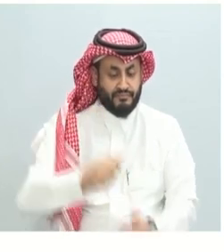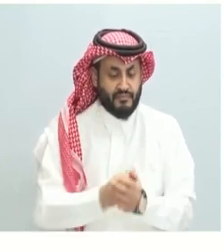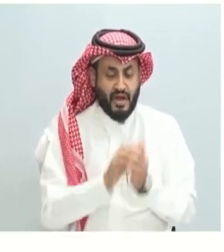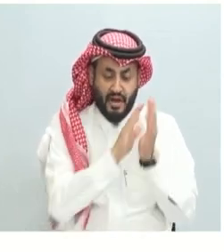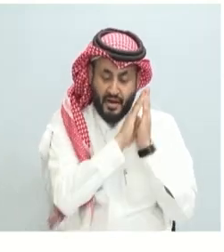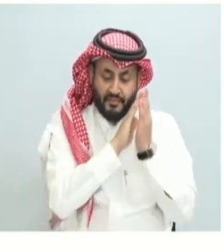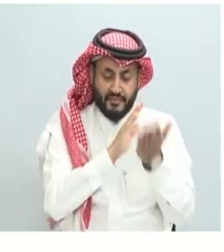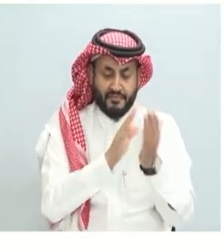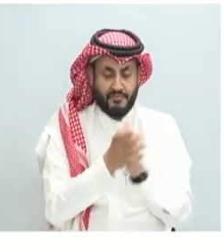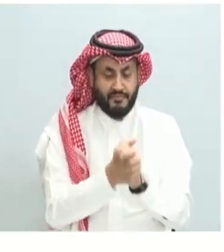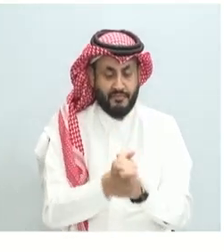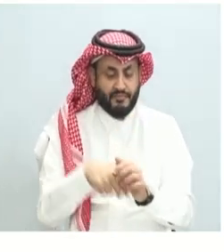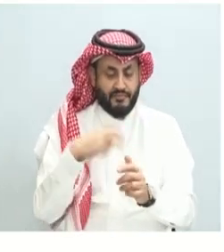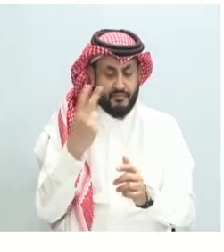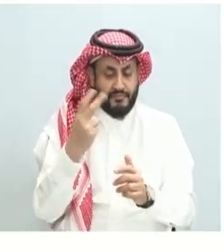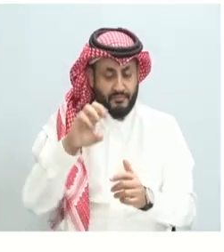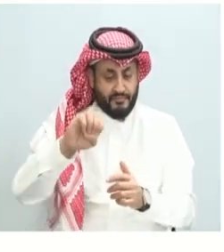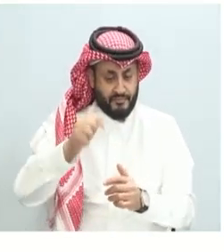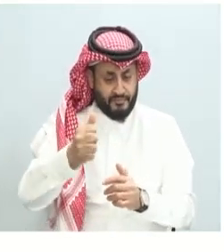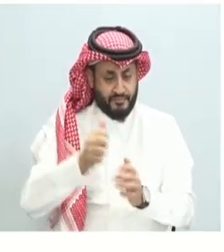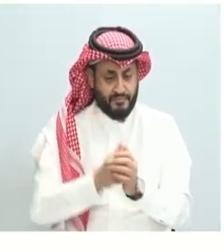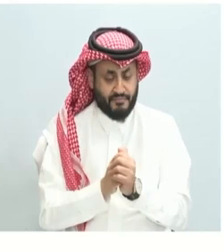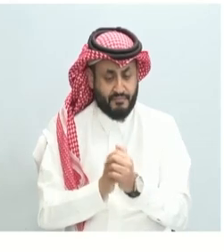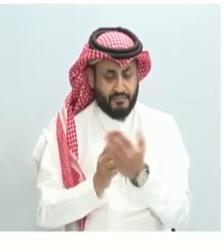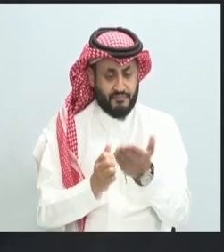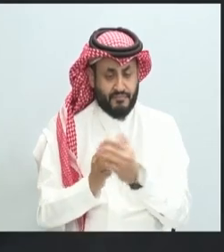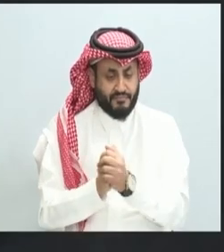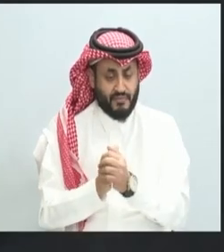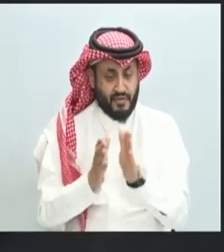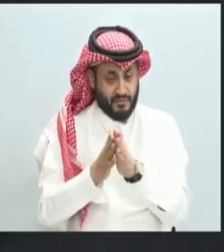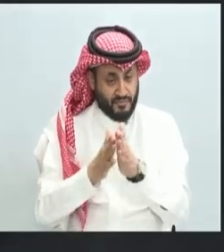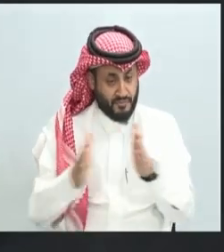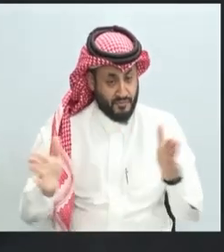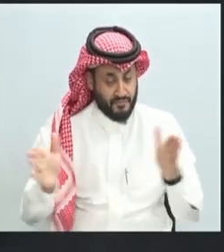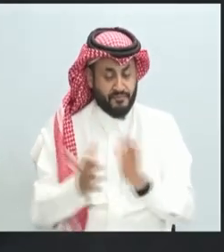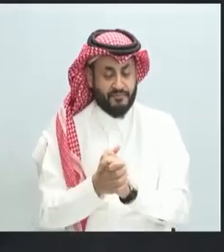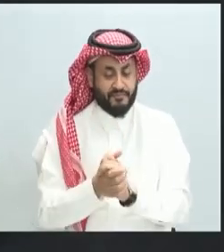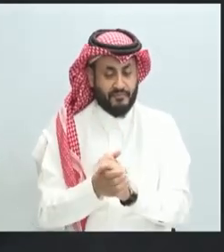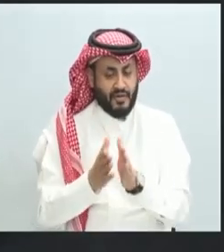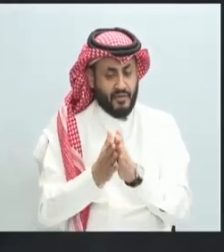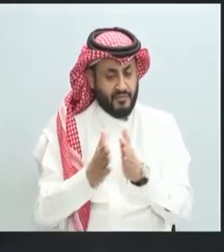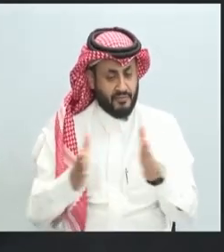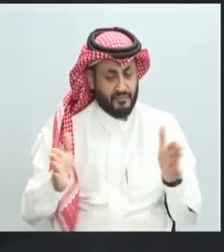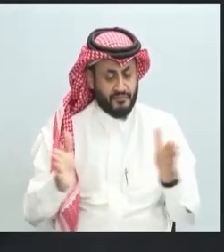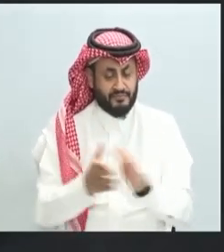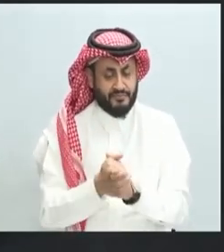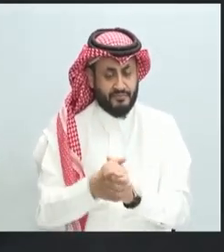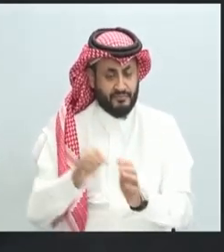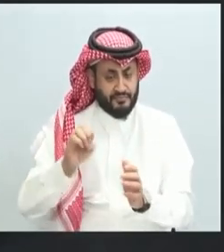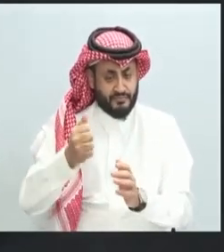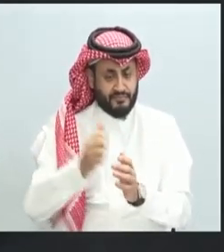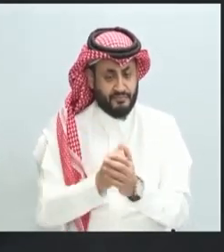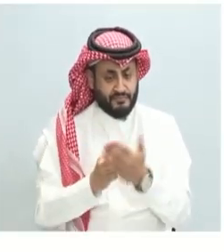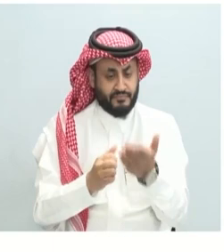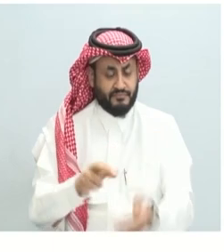Now the second sound with EA, and this one we call it the long sound of EA,